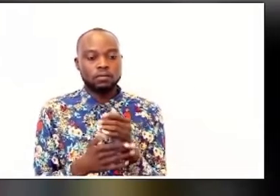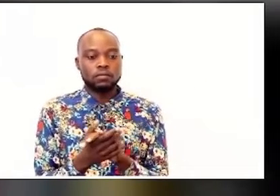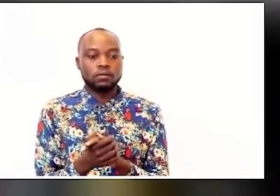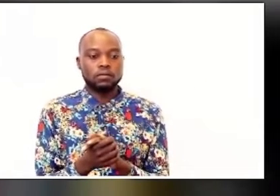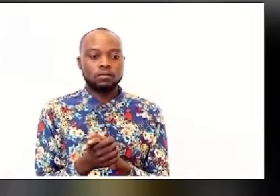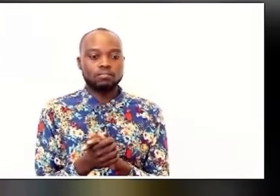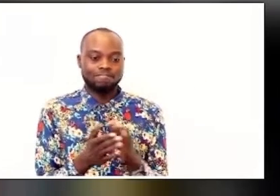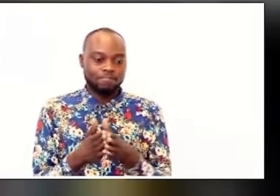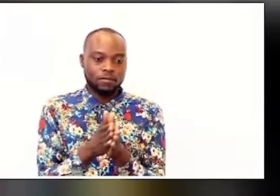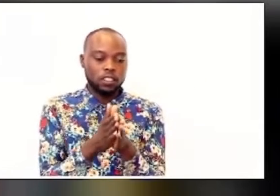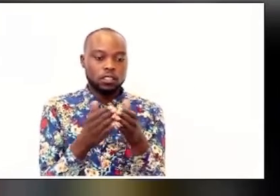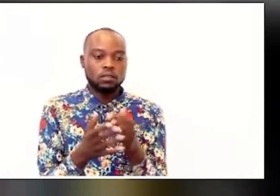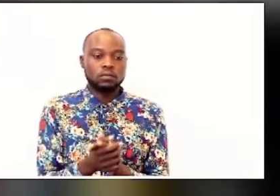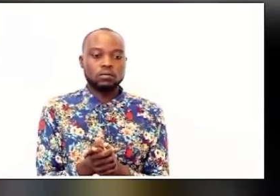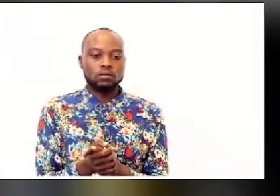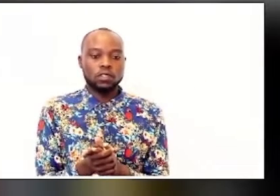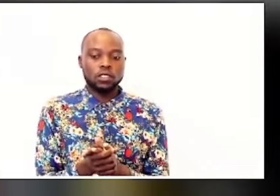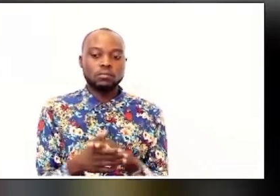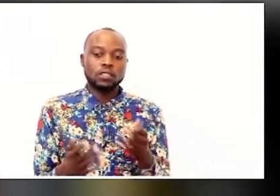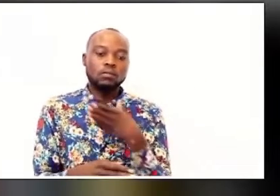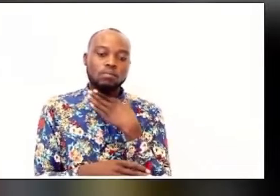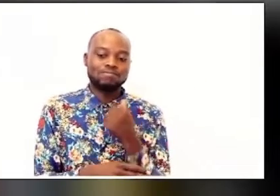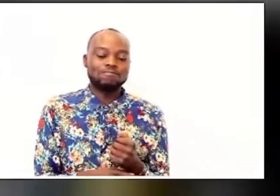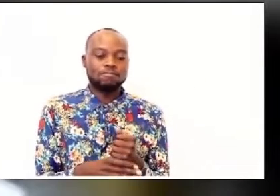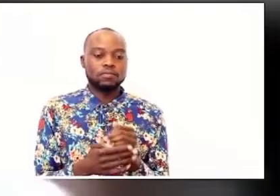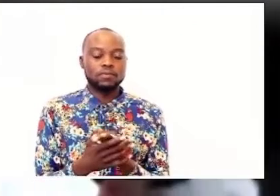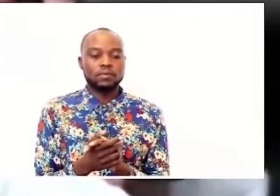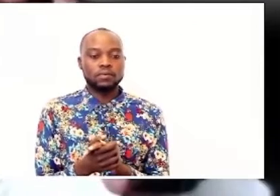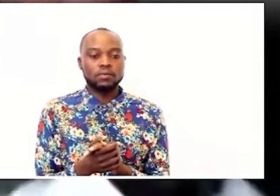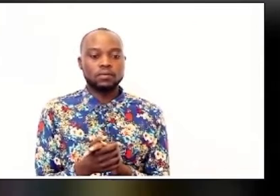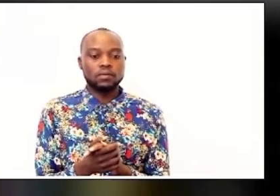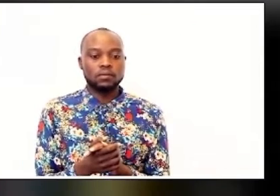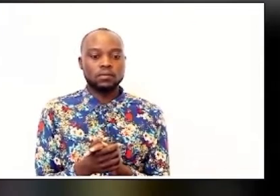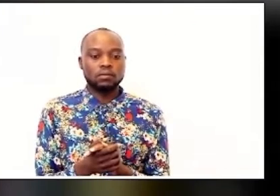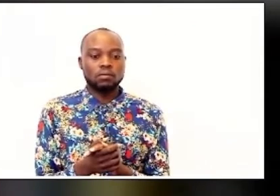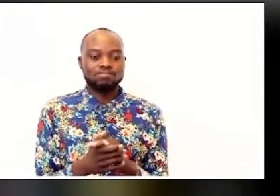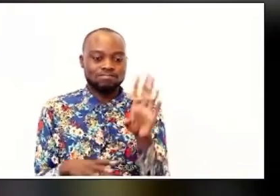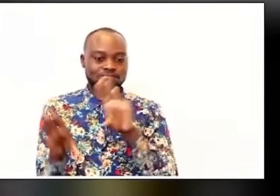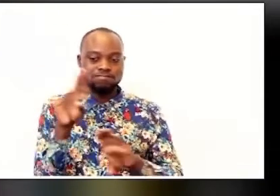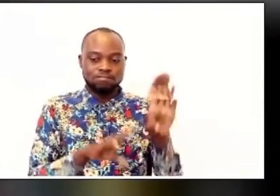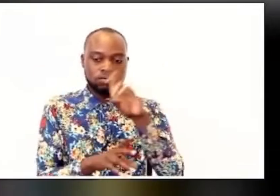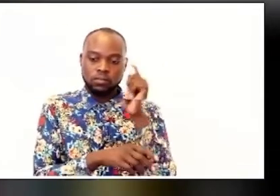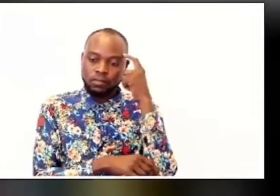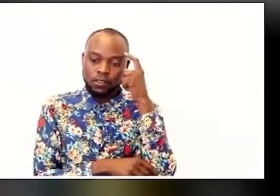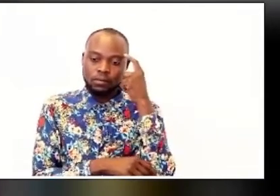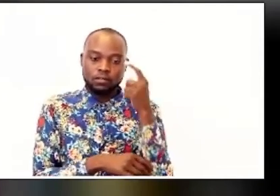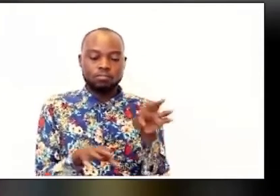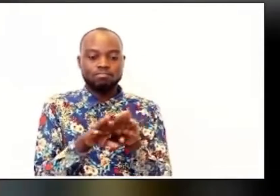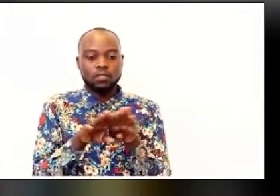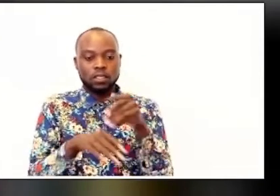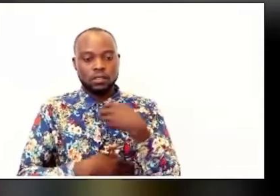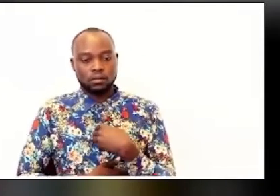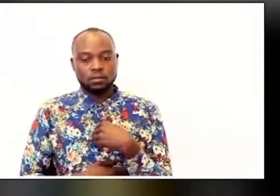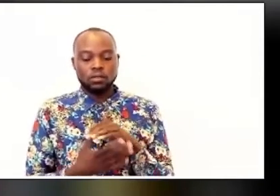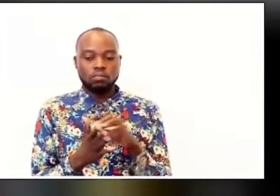entrapment strategy that only deepens the quagmire. And so for a climate expert like me, why am I talking about these policies,